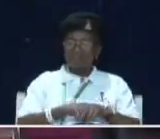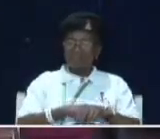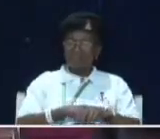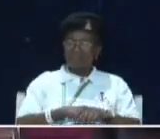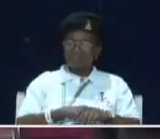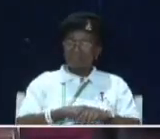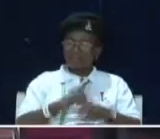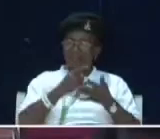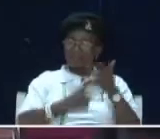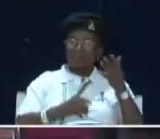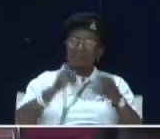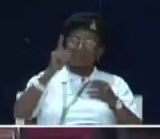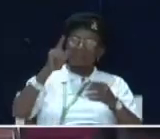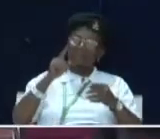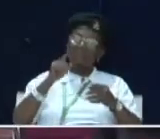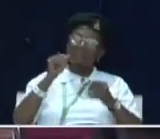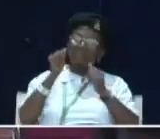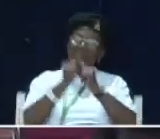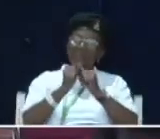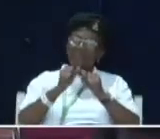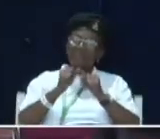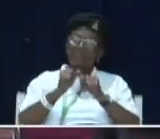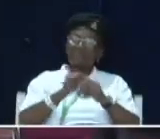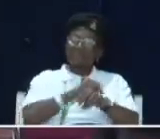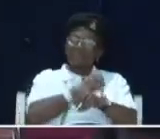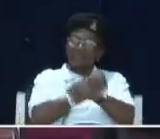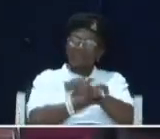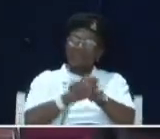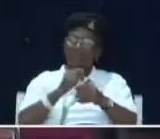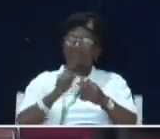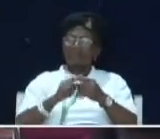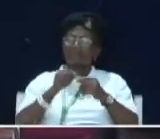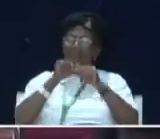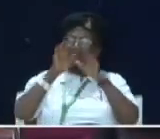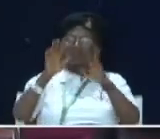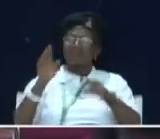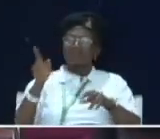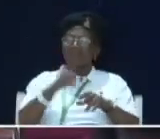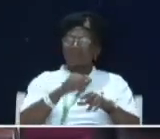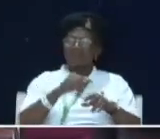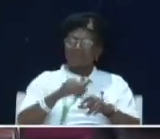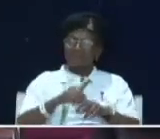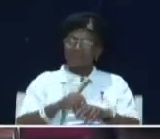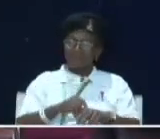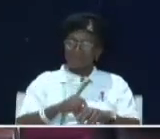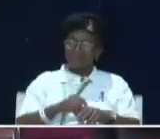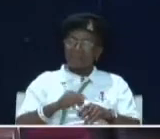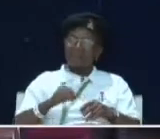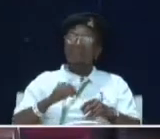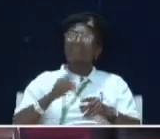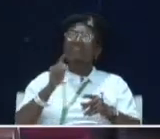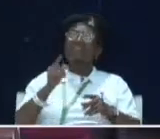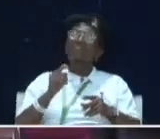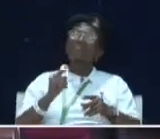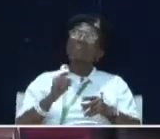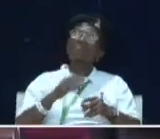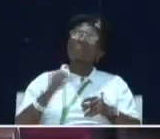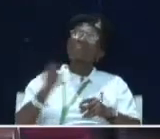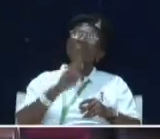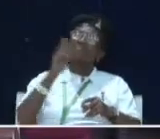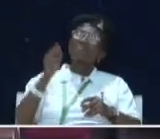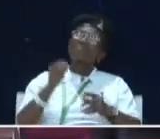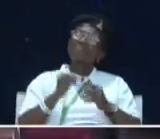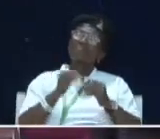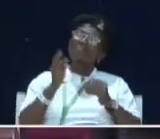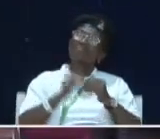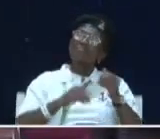someone with the authority to bless you is about to bless, and you are more than one, place your head where the